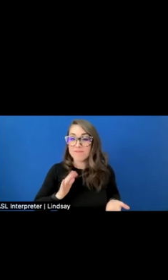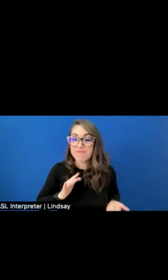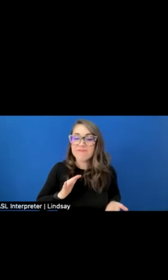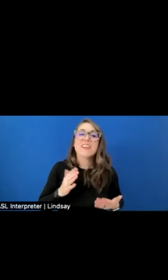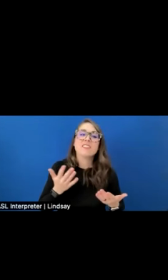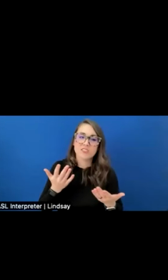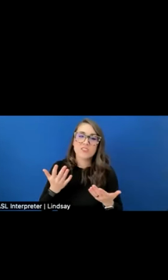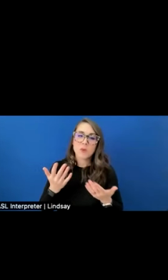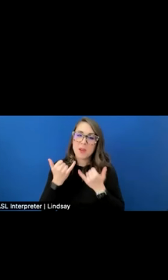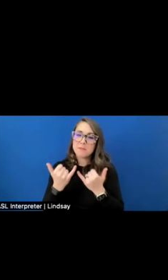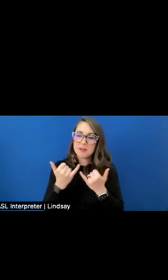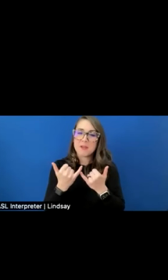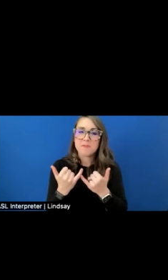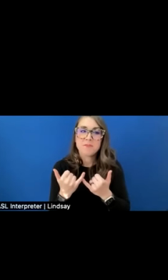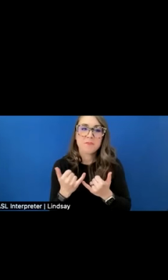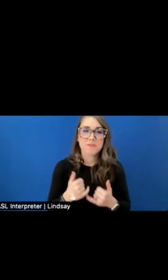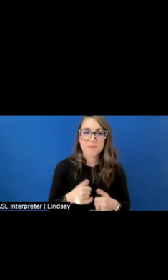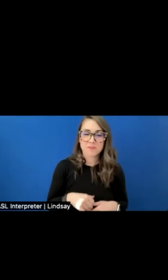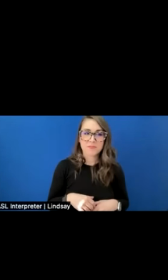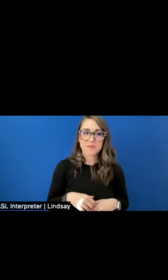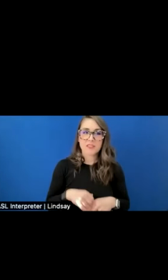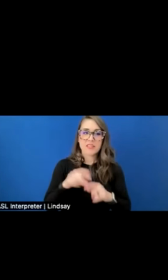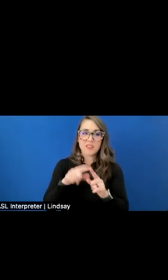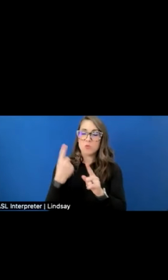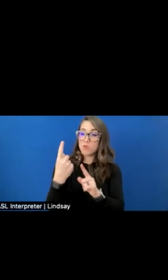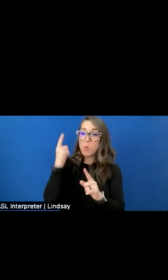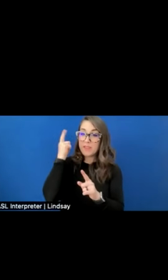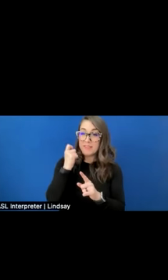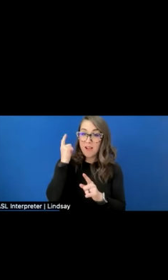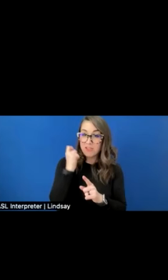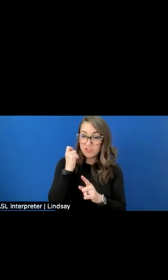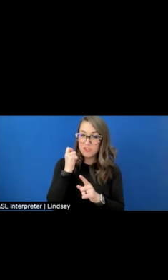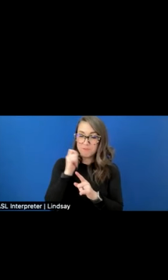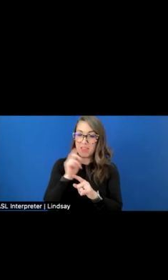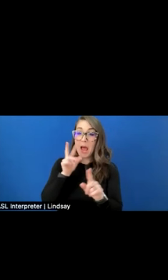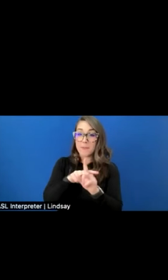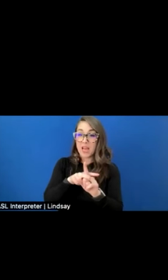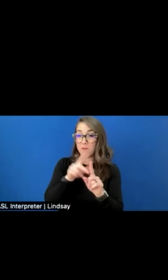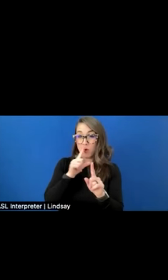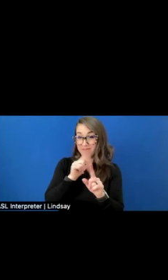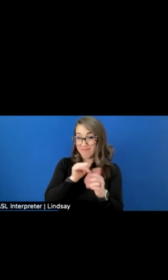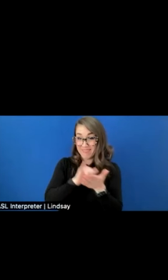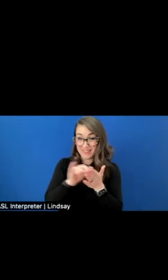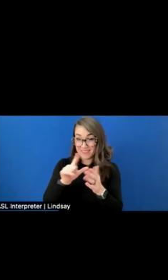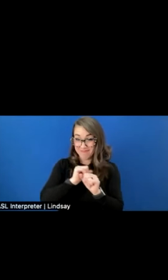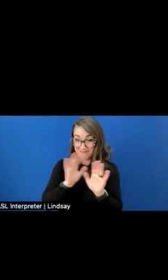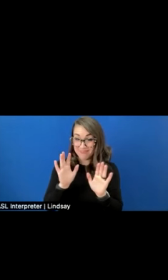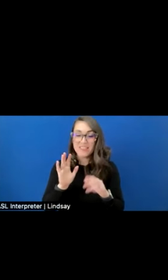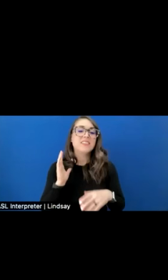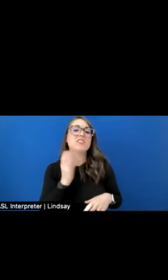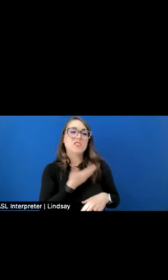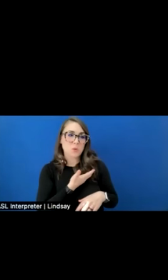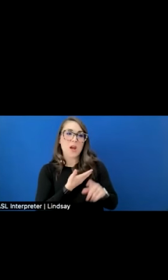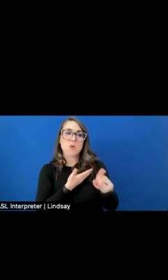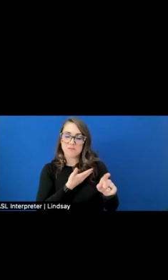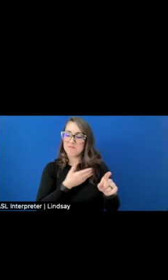if I hadn't got the scholarship. That was the only scholarship that I applied for. Nothing else. To complement our flagship program, the PCAFPD Board of Directors